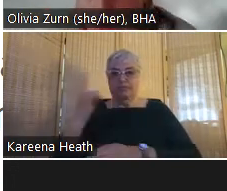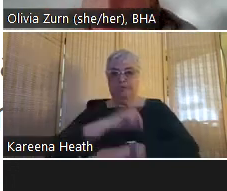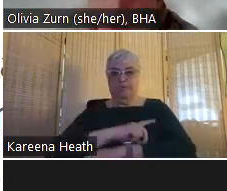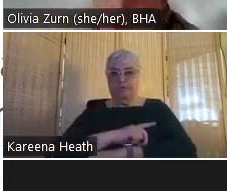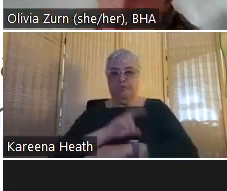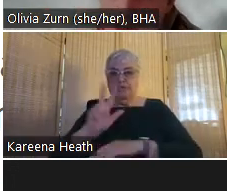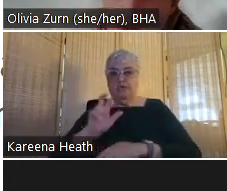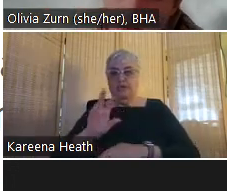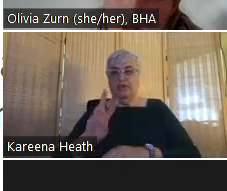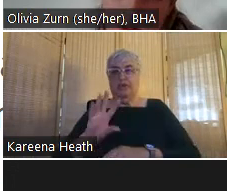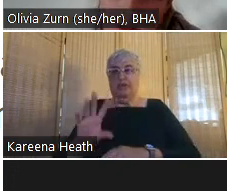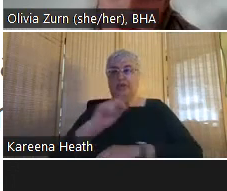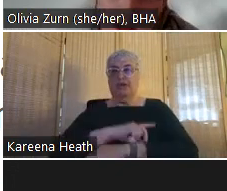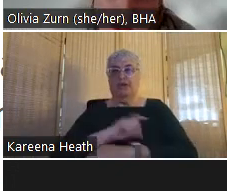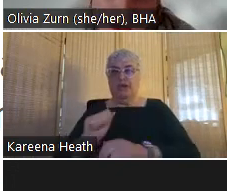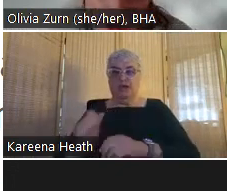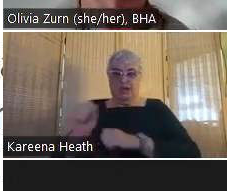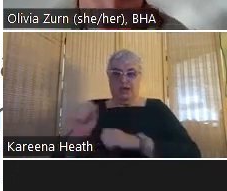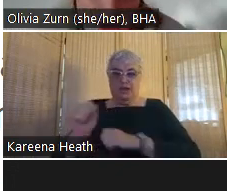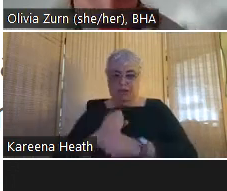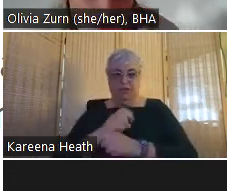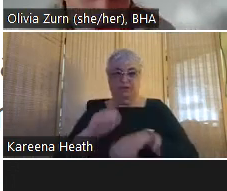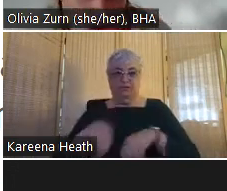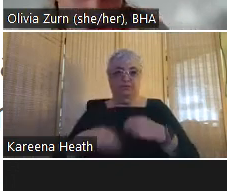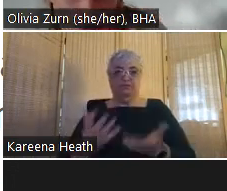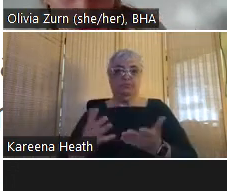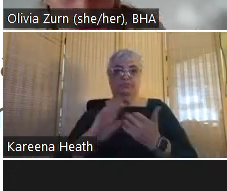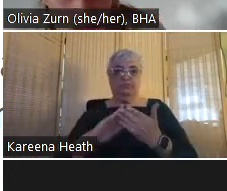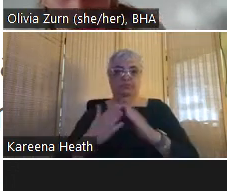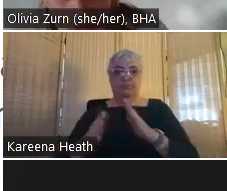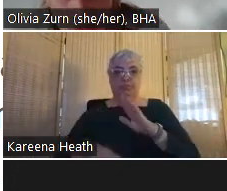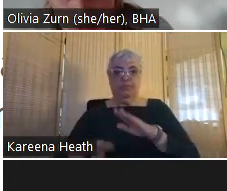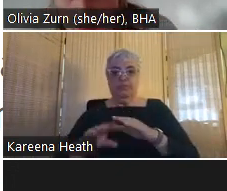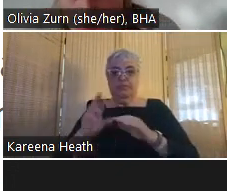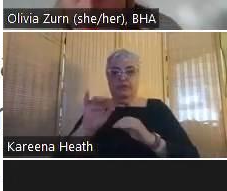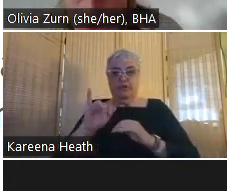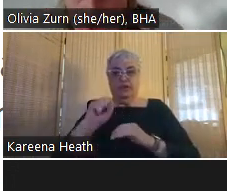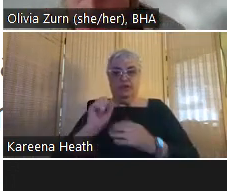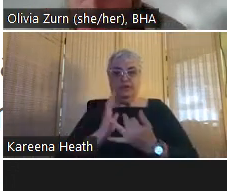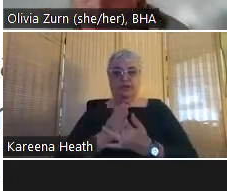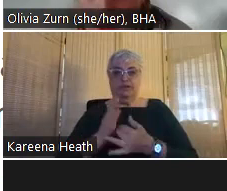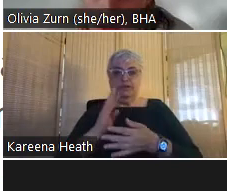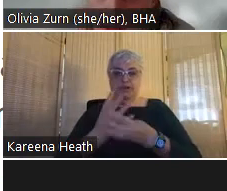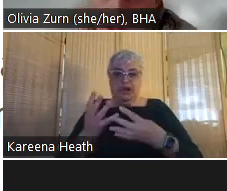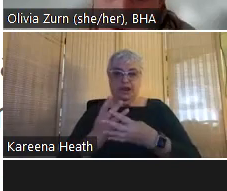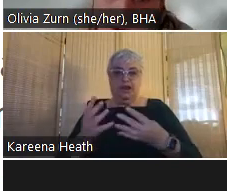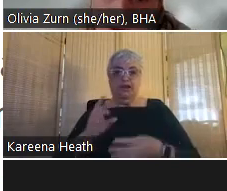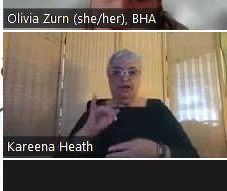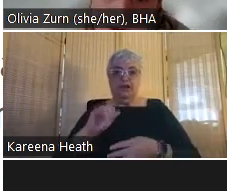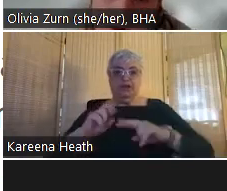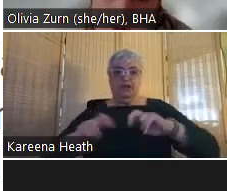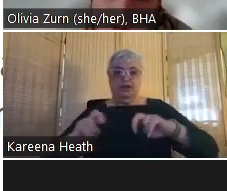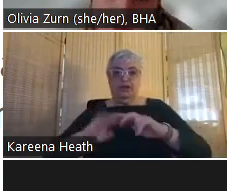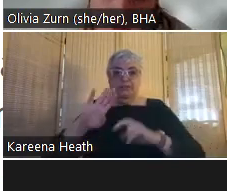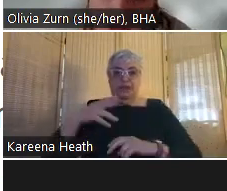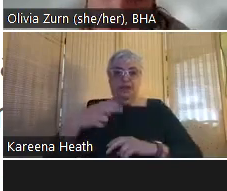week, 365 days a year, and providing community-based crisis intervention, screening, crisis assessment on the BHA